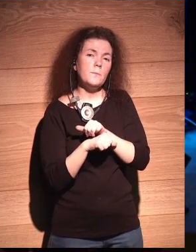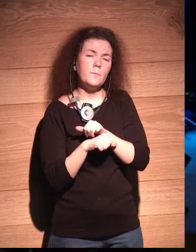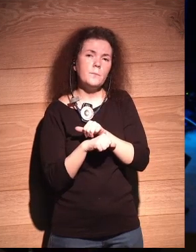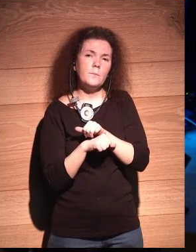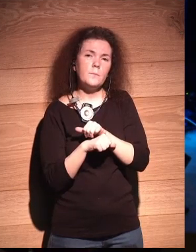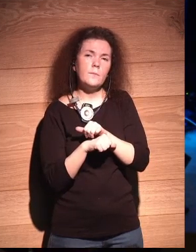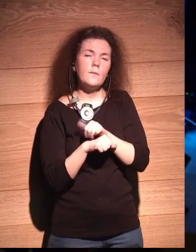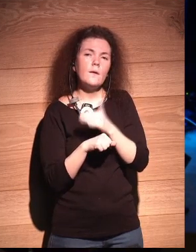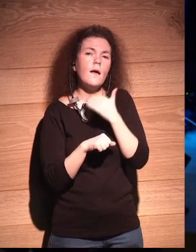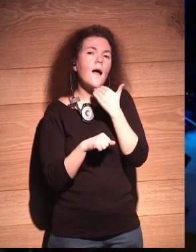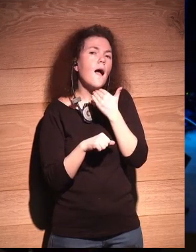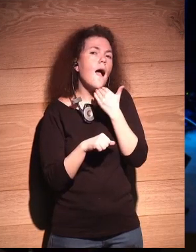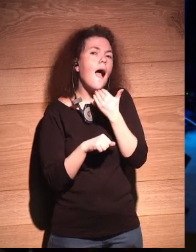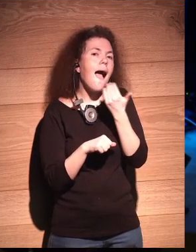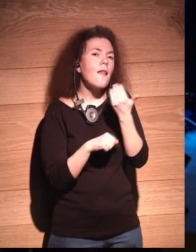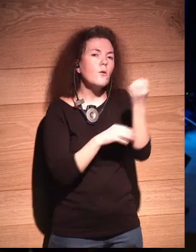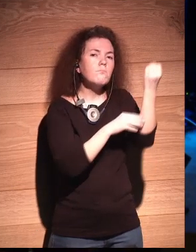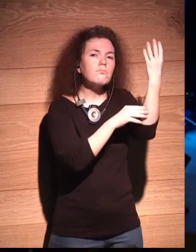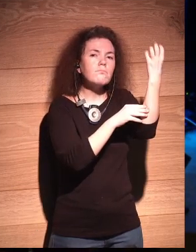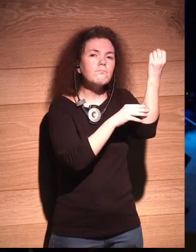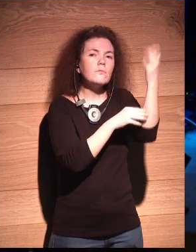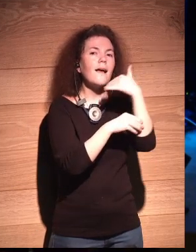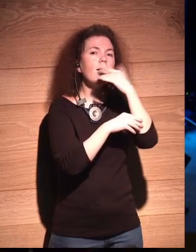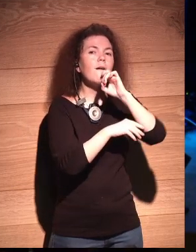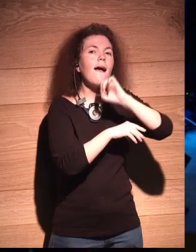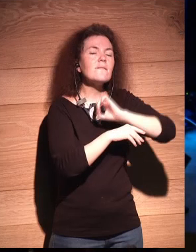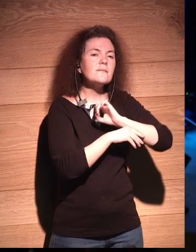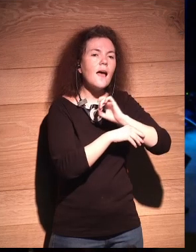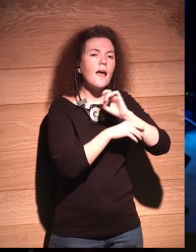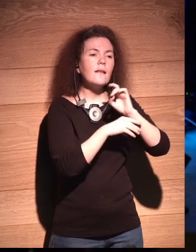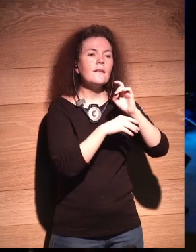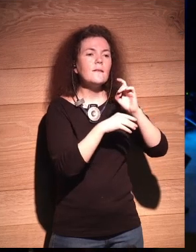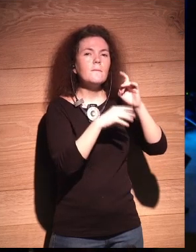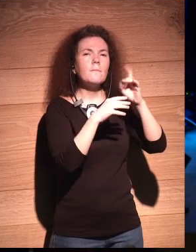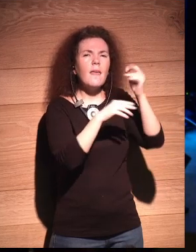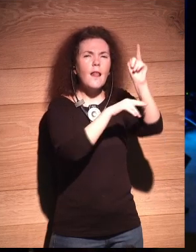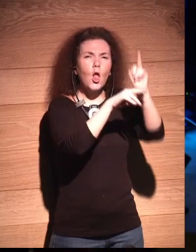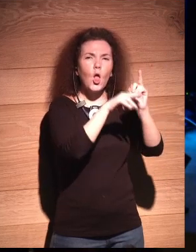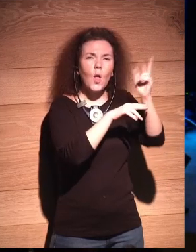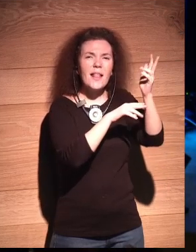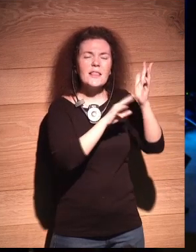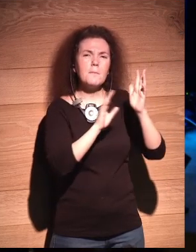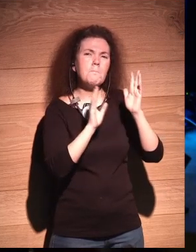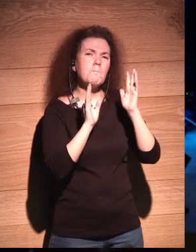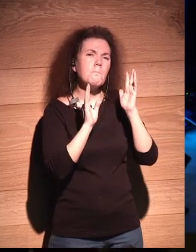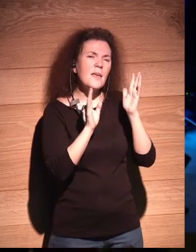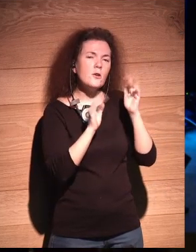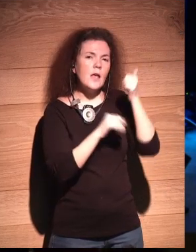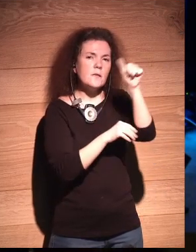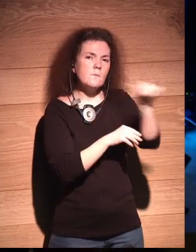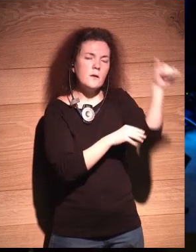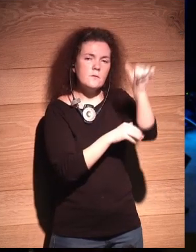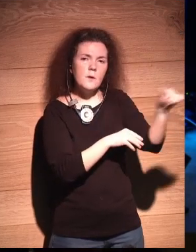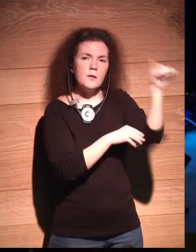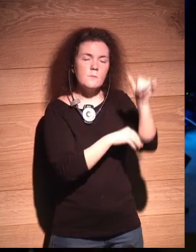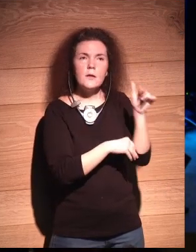some kind of signal from the rocket, but it had been many weeks since we'd heard anything. So at one